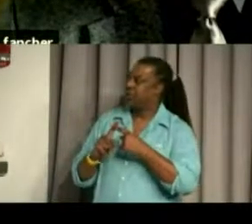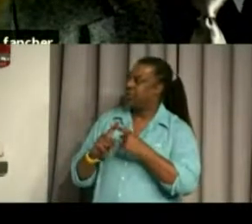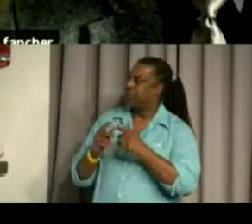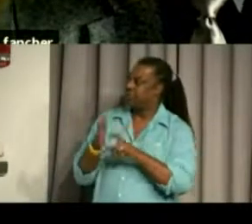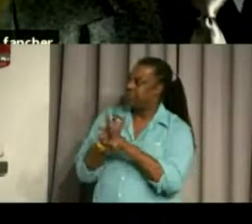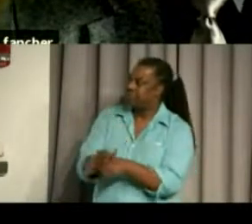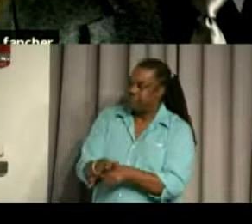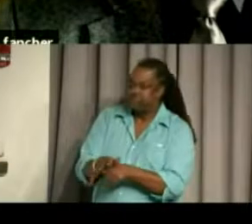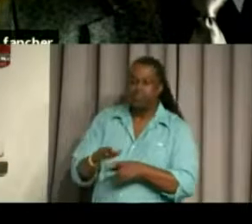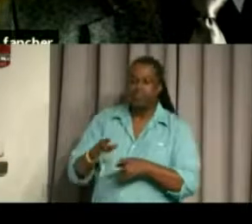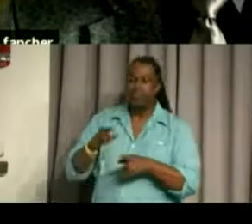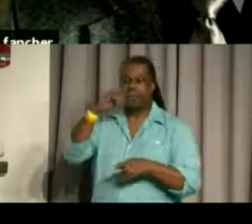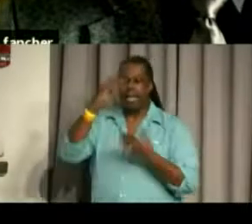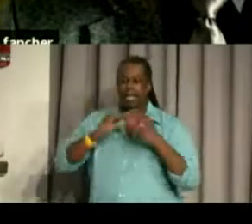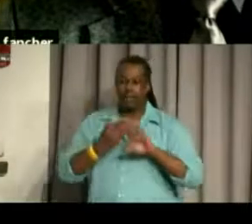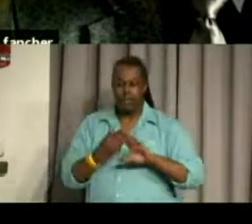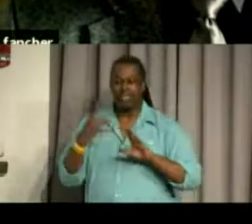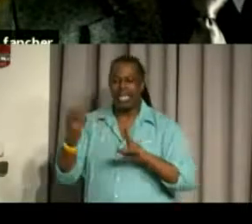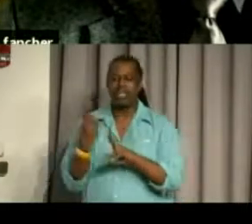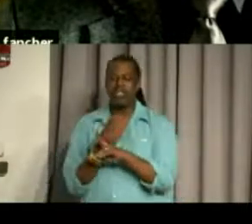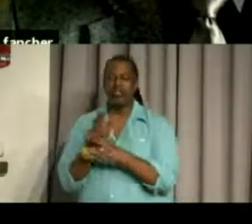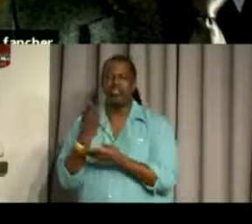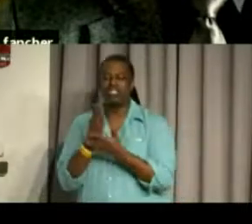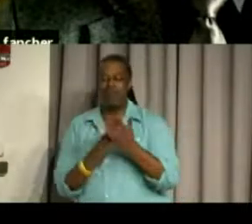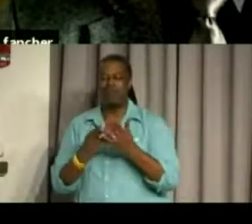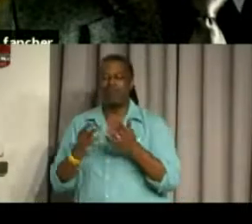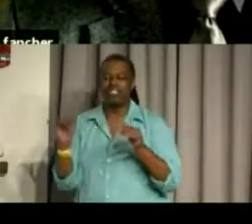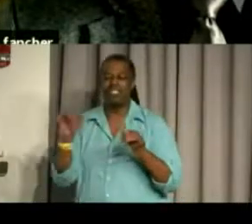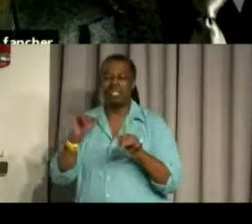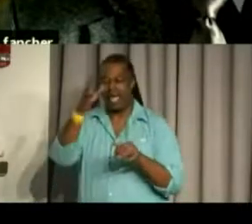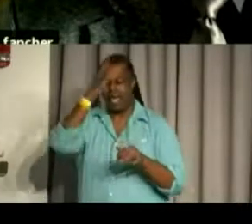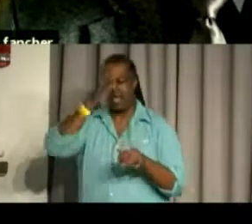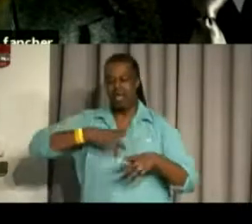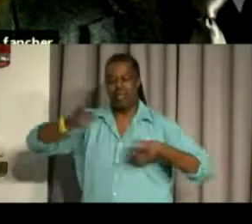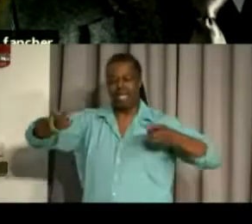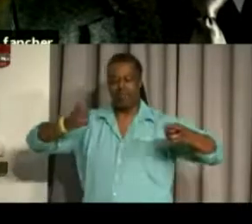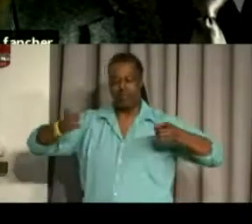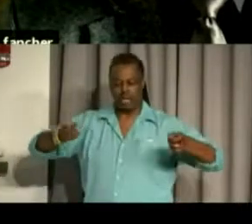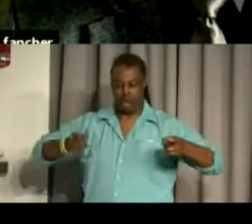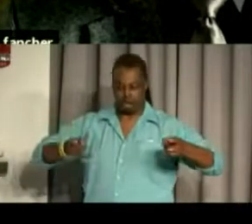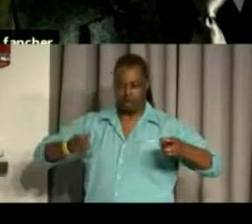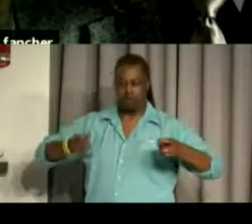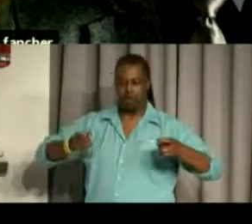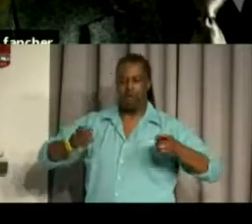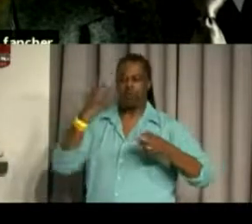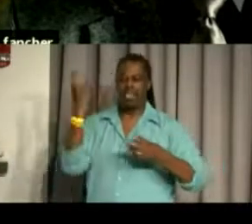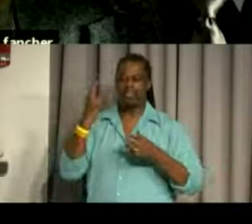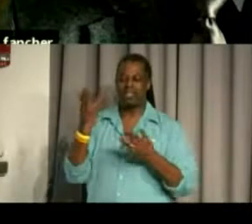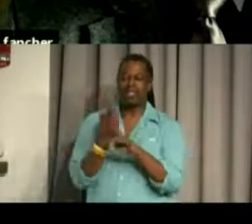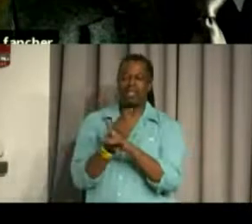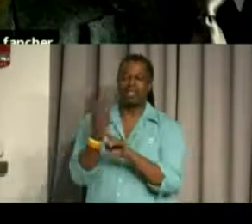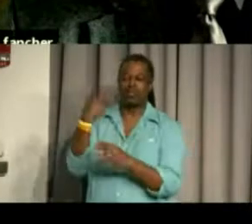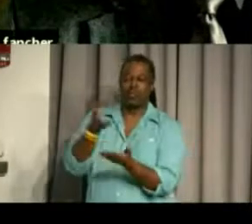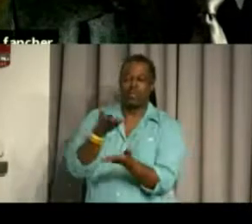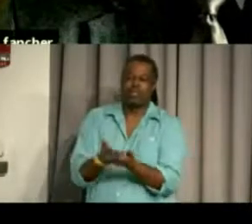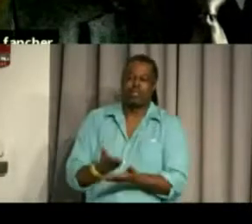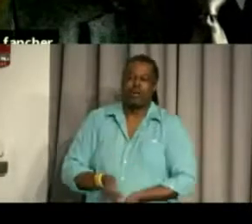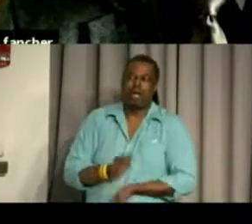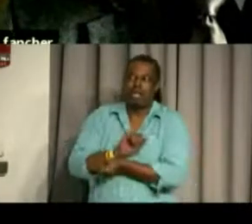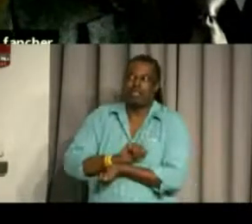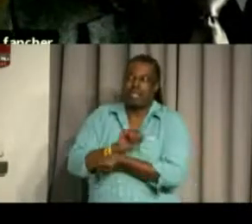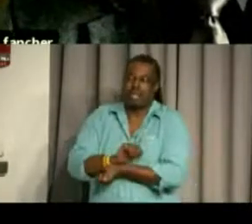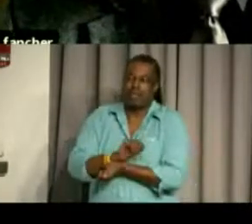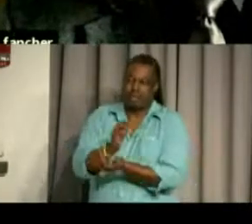same patriarchal narratives that justifies the enslavement of Black people in this country.